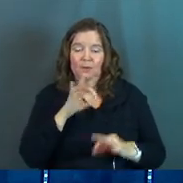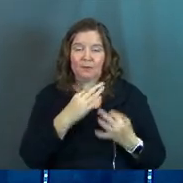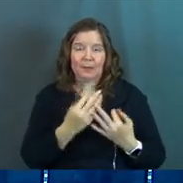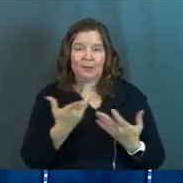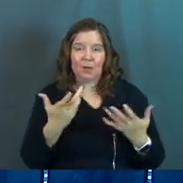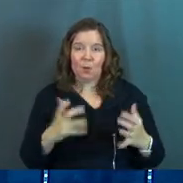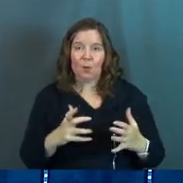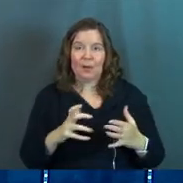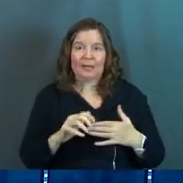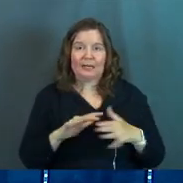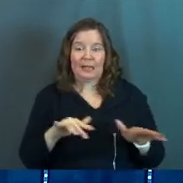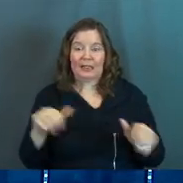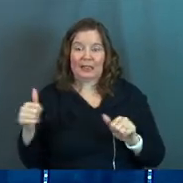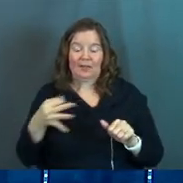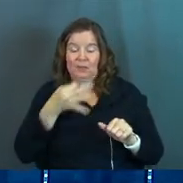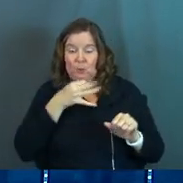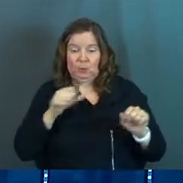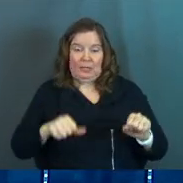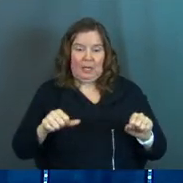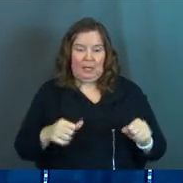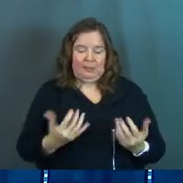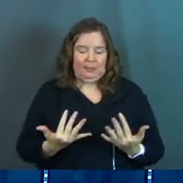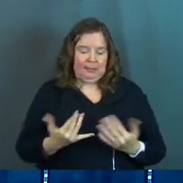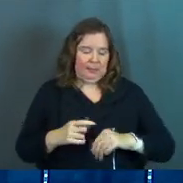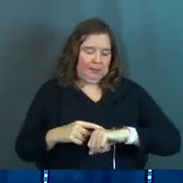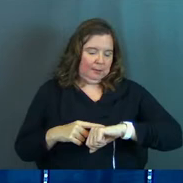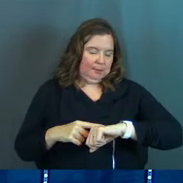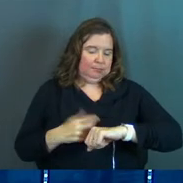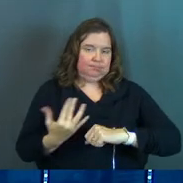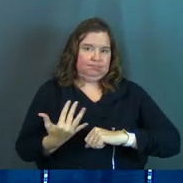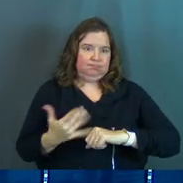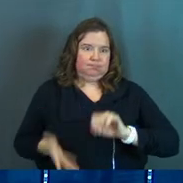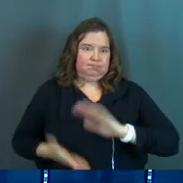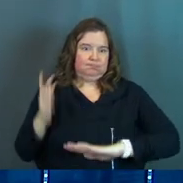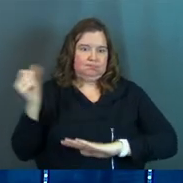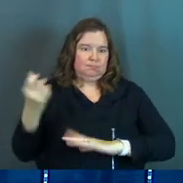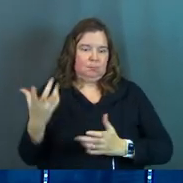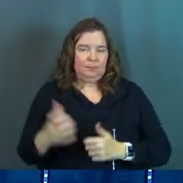family doesn't want to leave as soon as they possibly can.